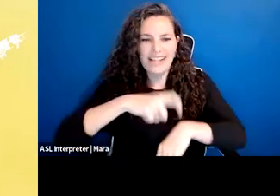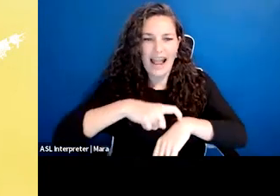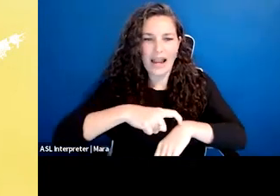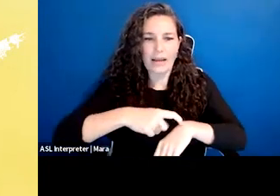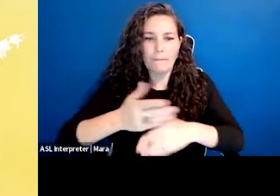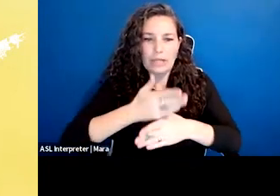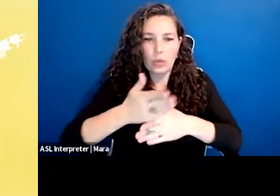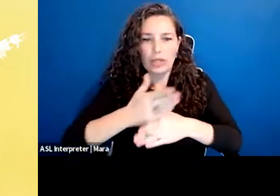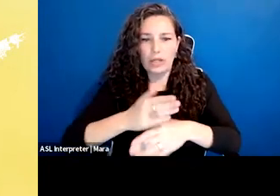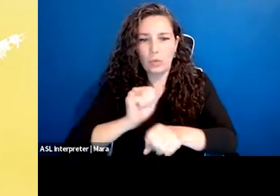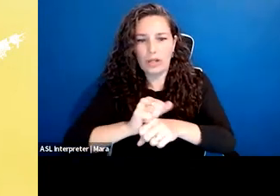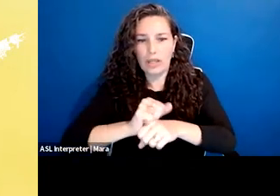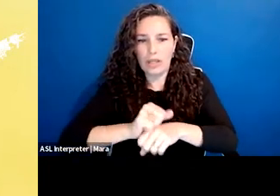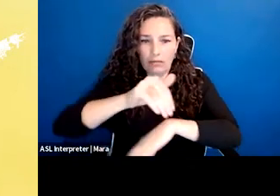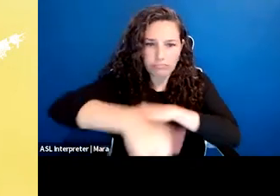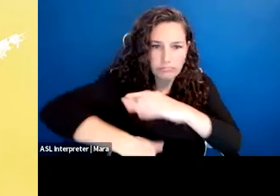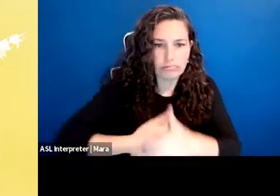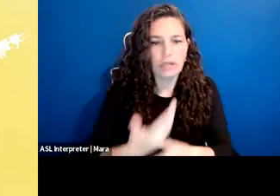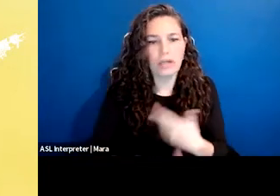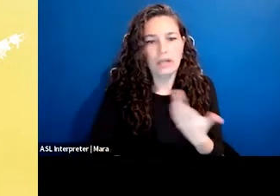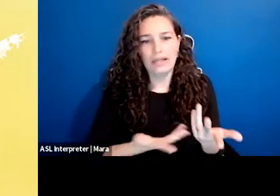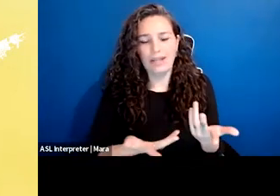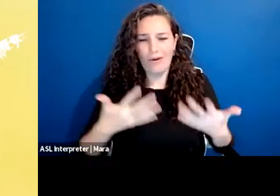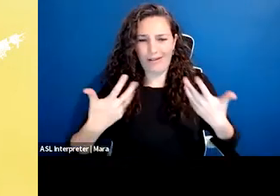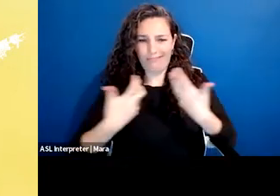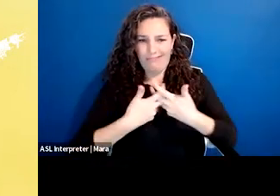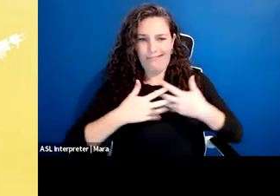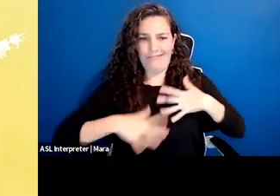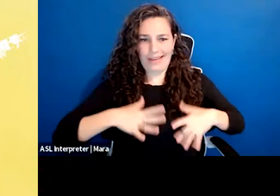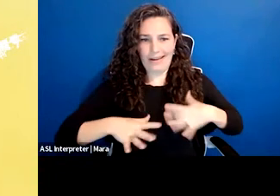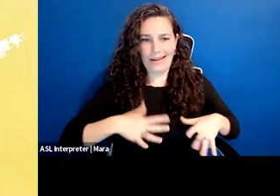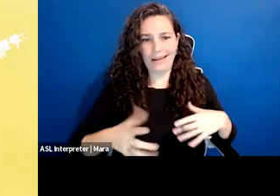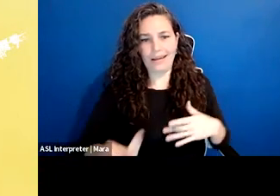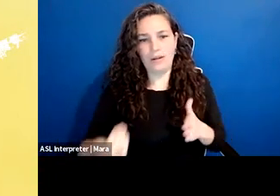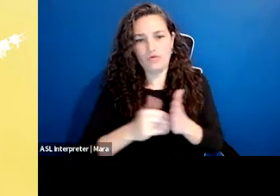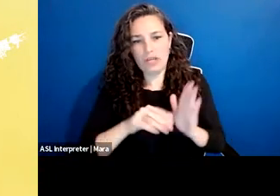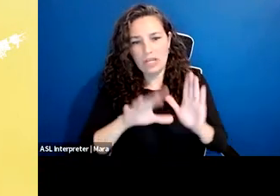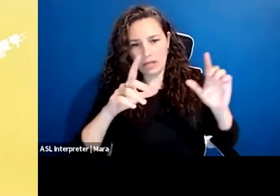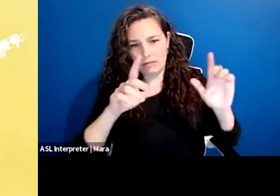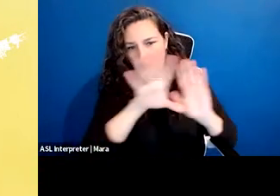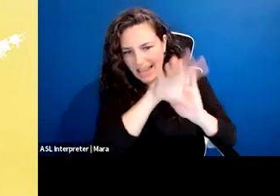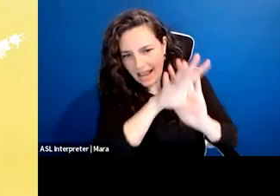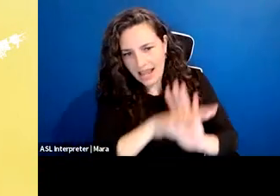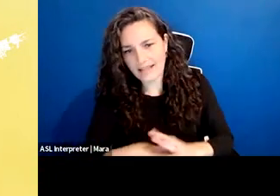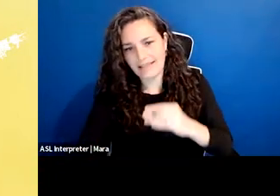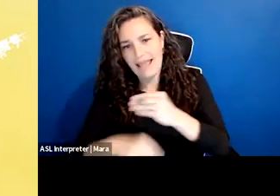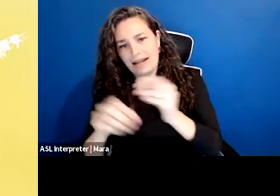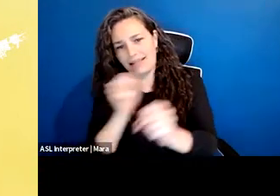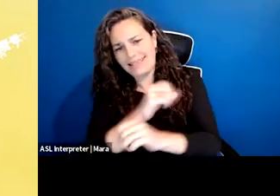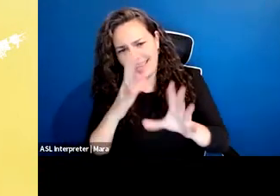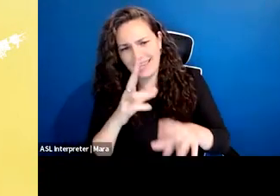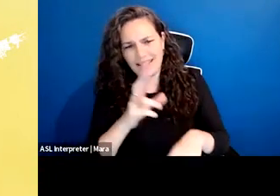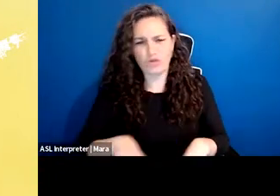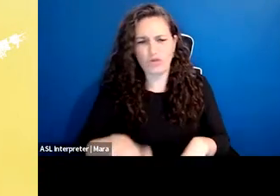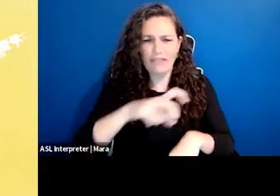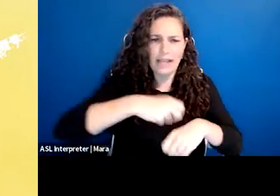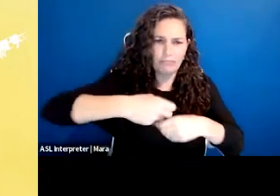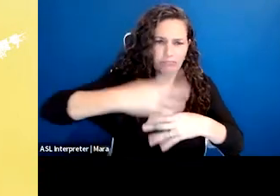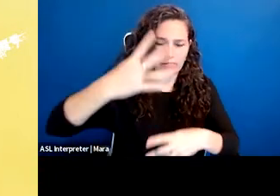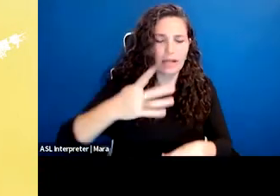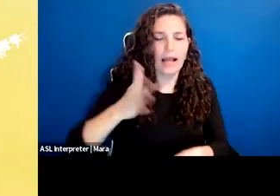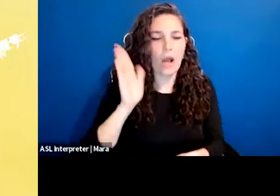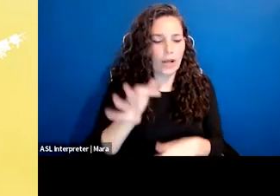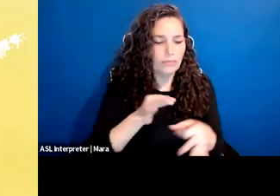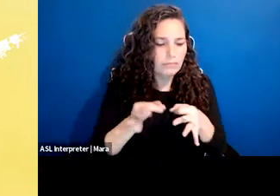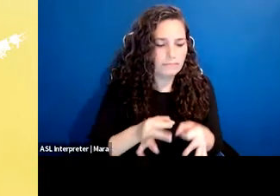for fittings, payment for retakes and added scenes, and payment for travel time. So now I'll go into what each of those schedules are, just so you have a better